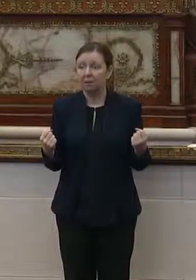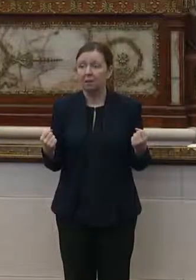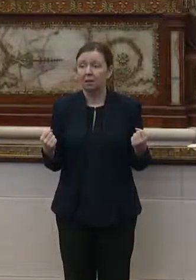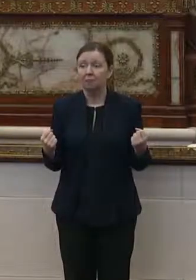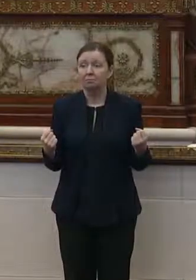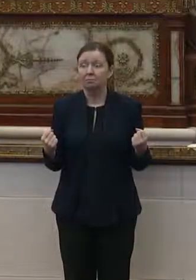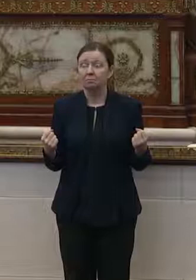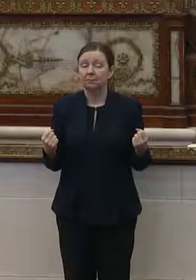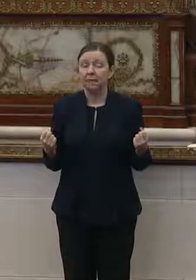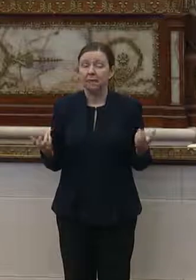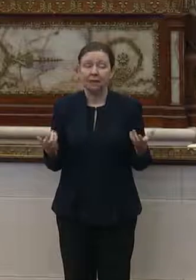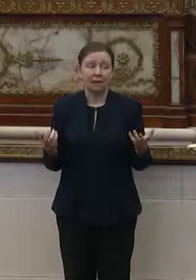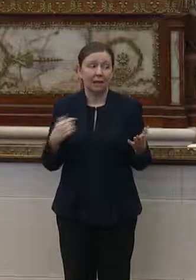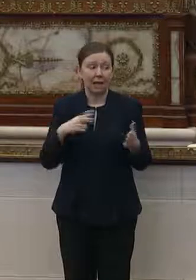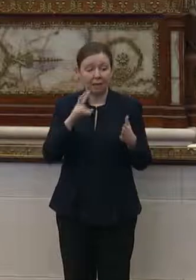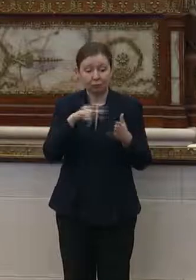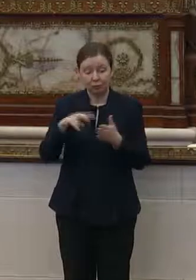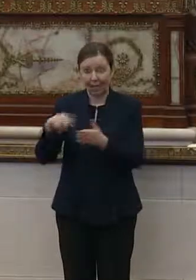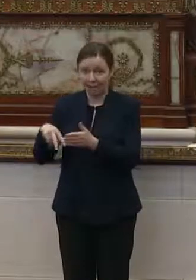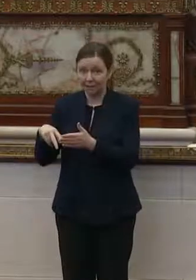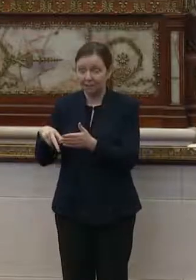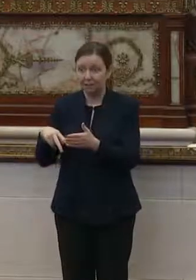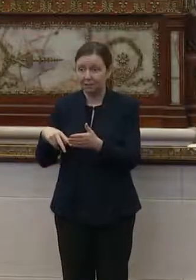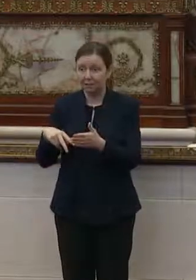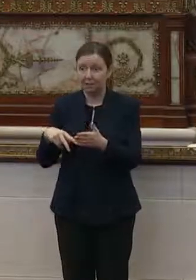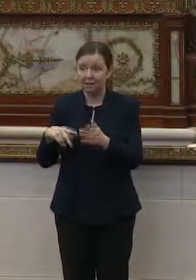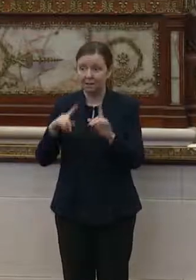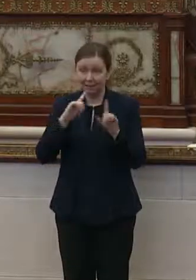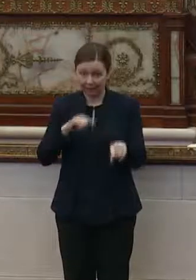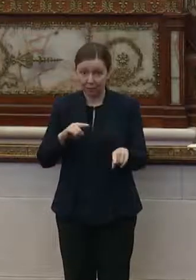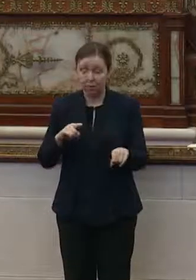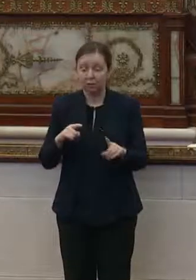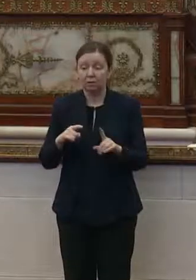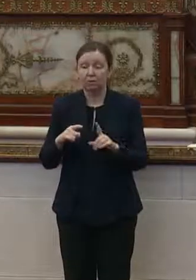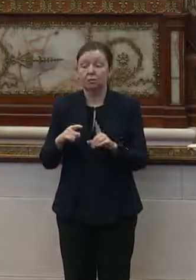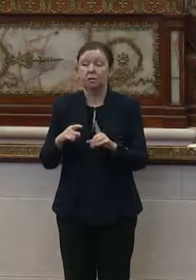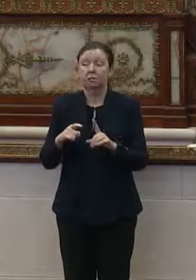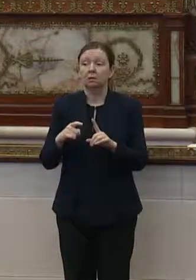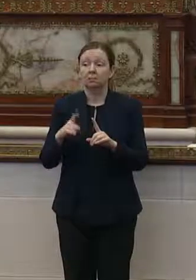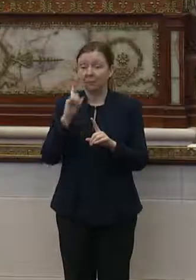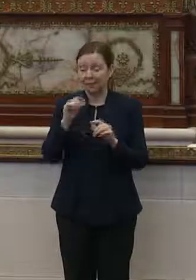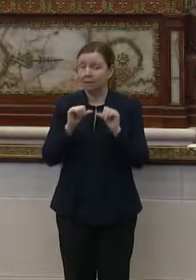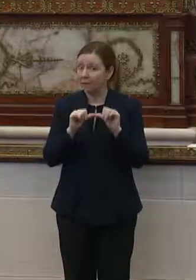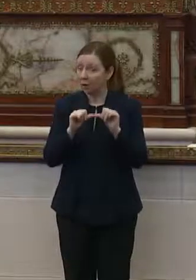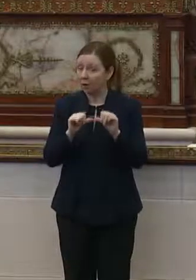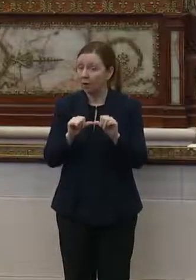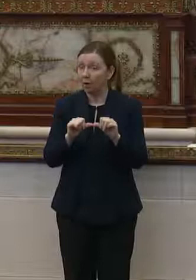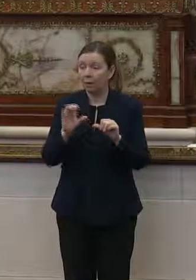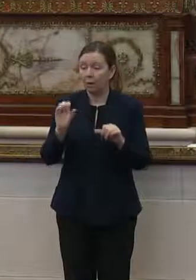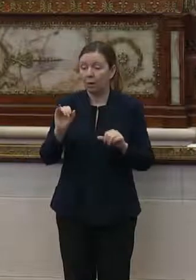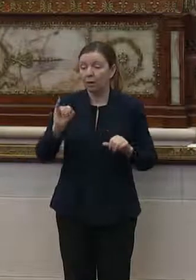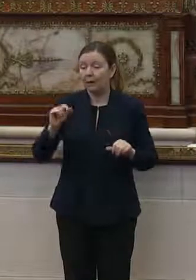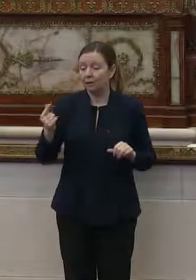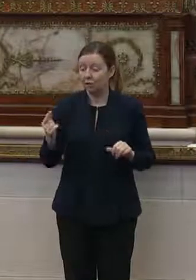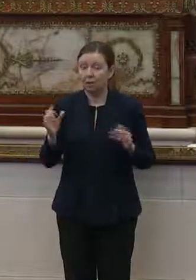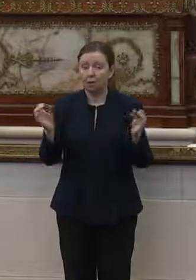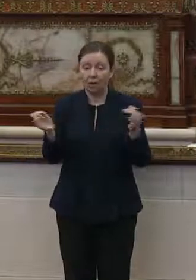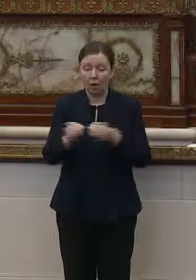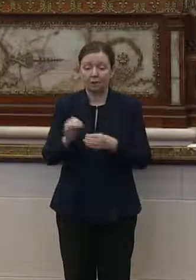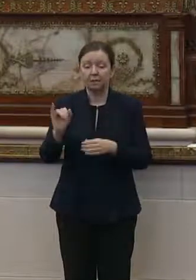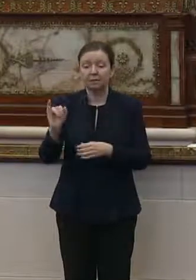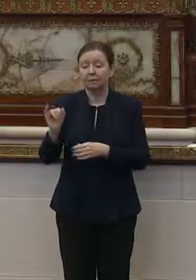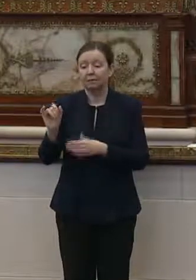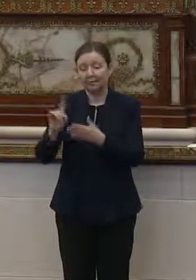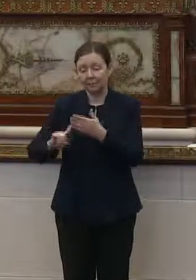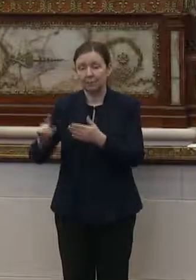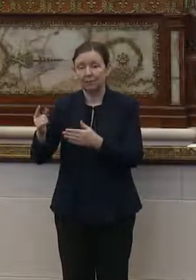I read this answer: due to the ongoing OIG, Office of Inspector